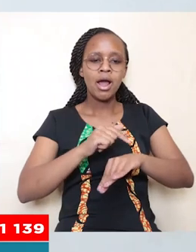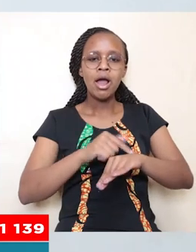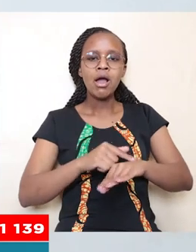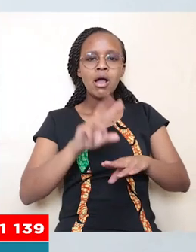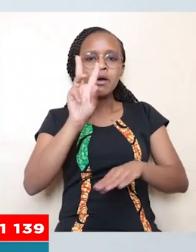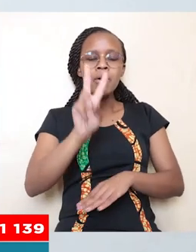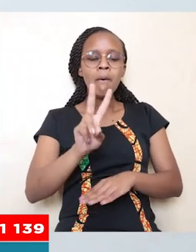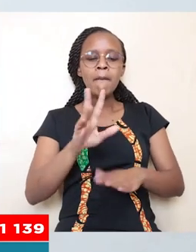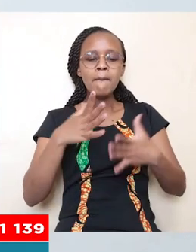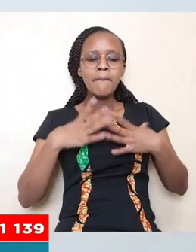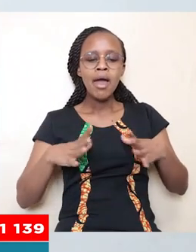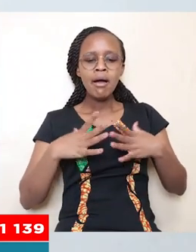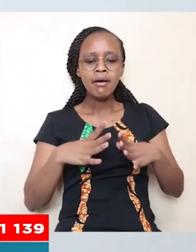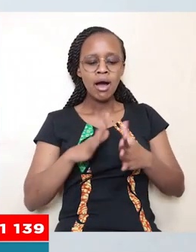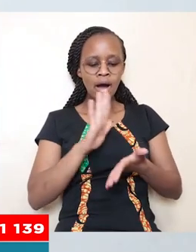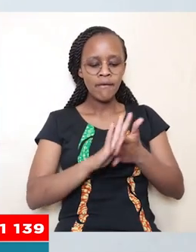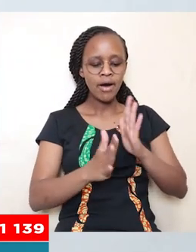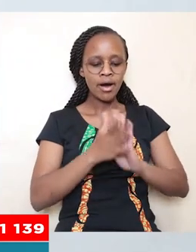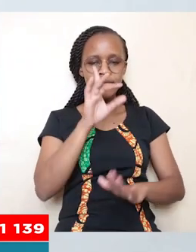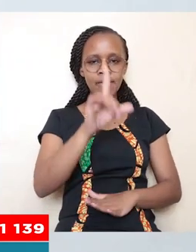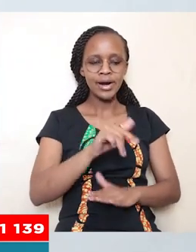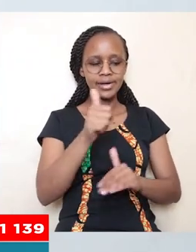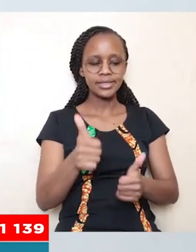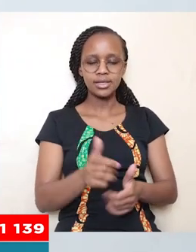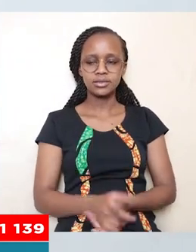two perpetual forgivers.